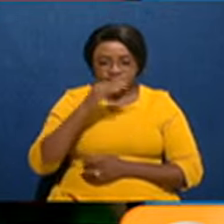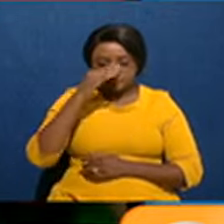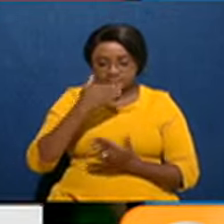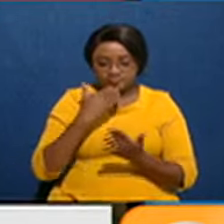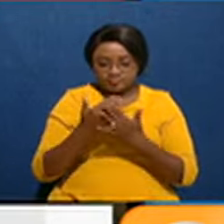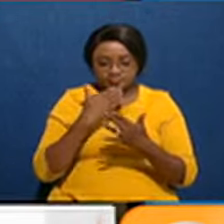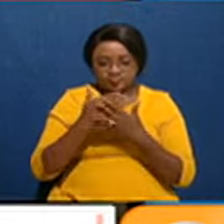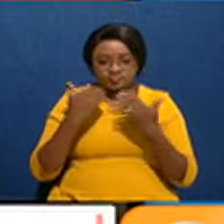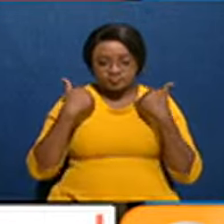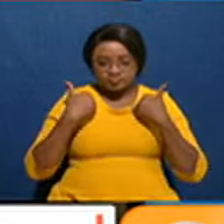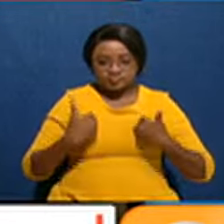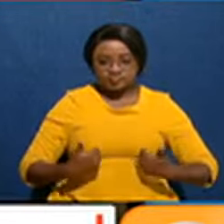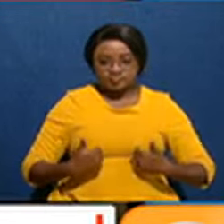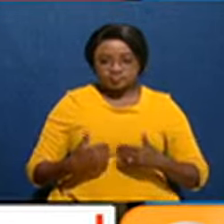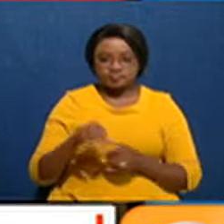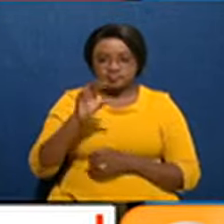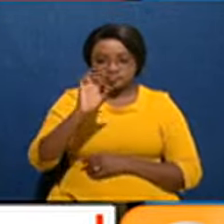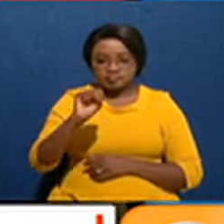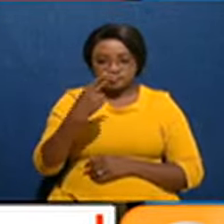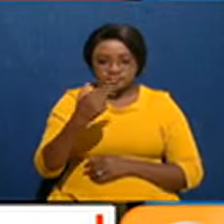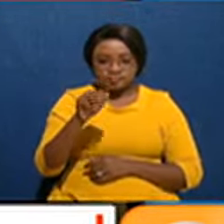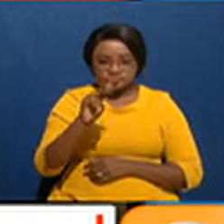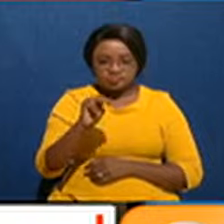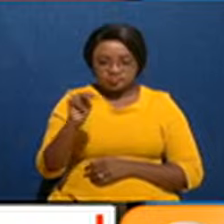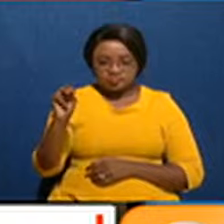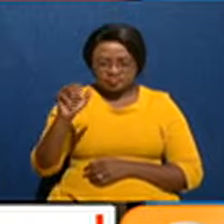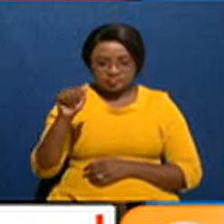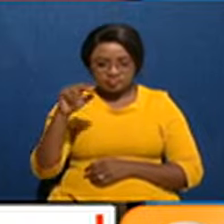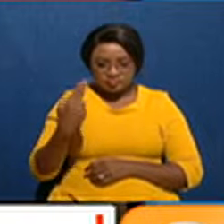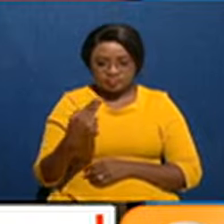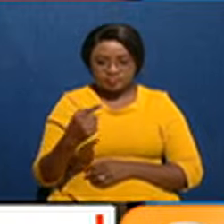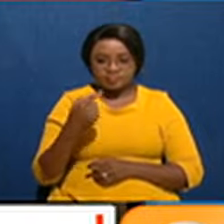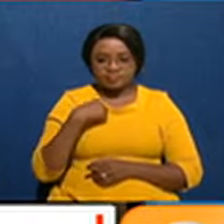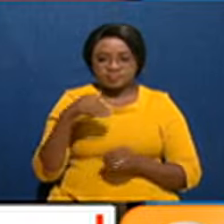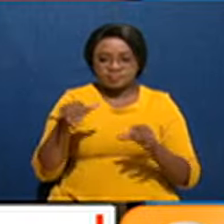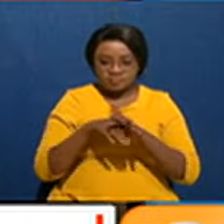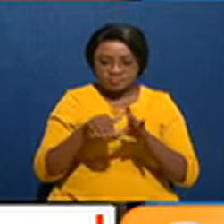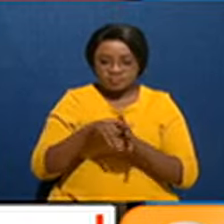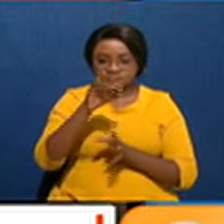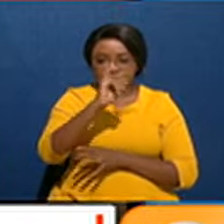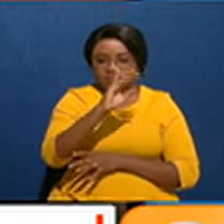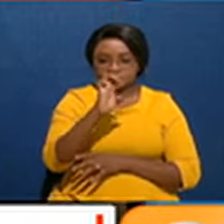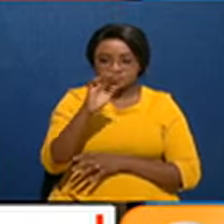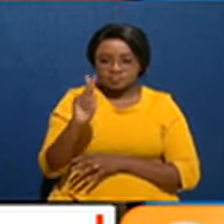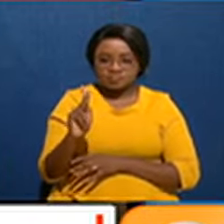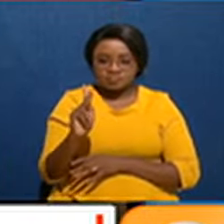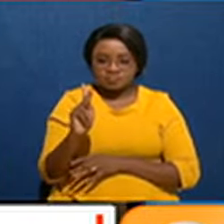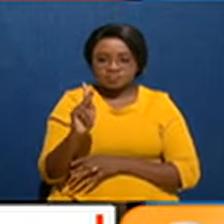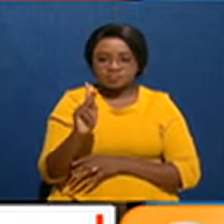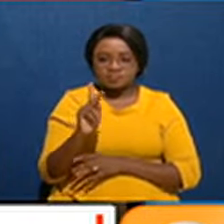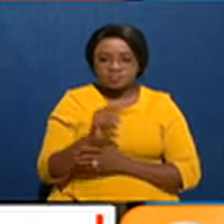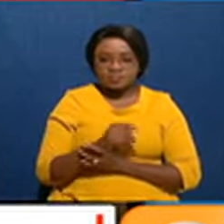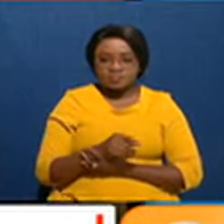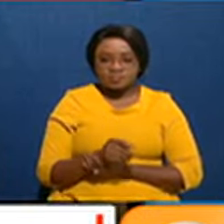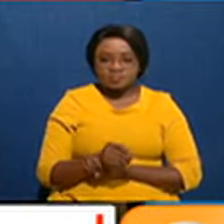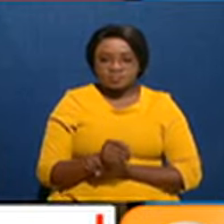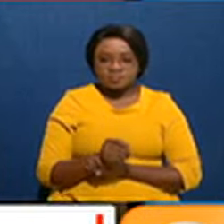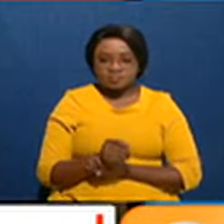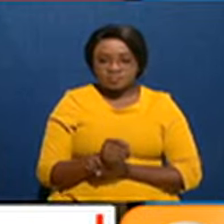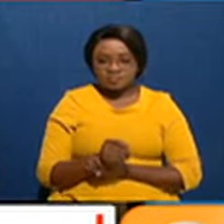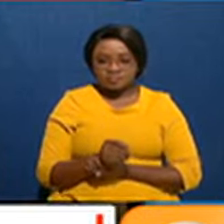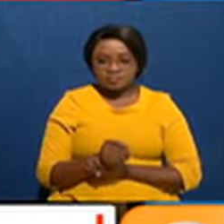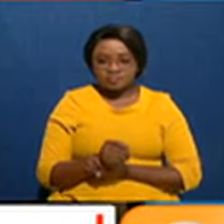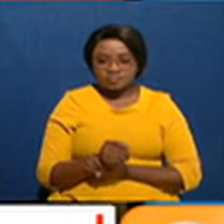I'm a consulting engineer with the Engineers Board of Kenya and a fellow of the Institution of Engineers of Kenya. I have been serving in the